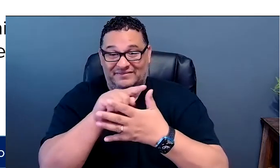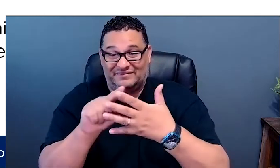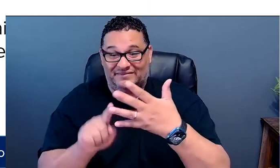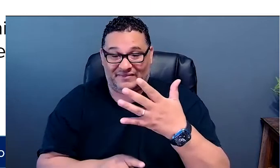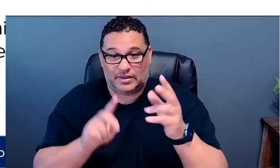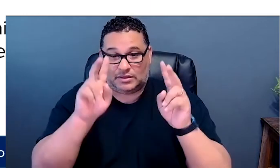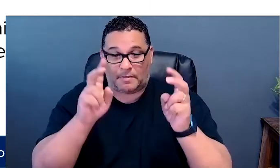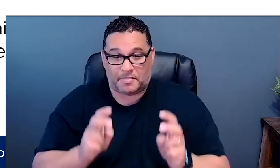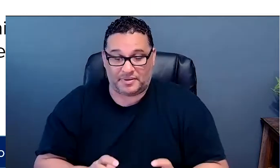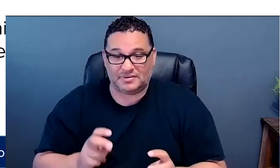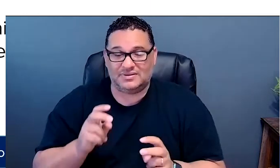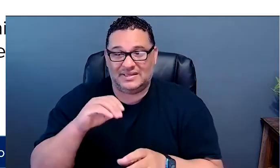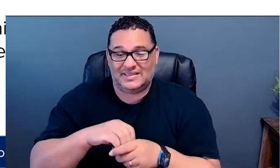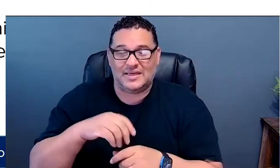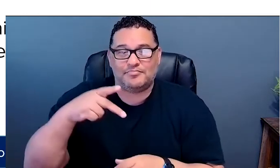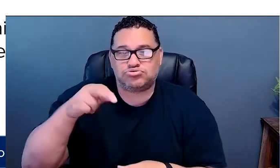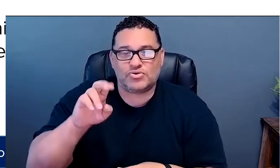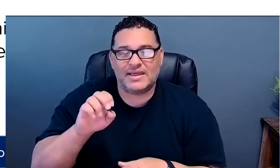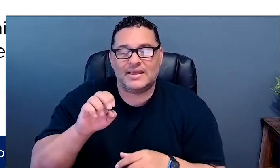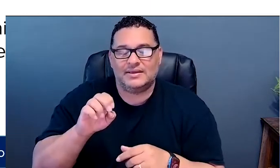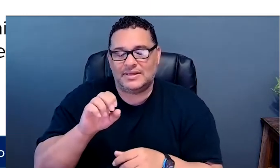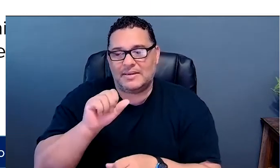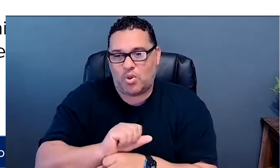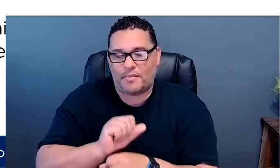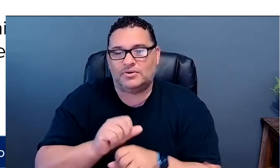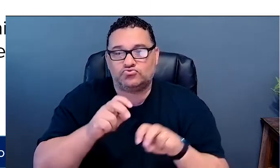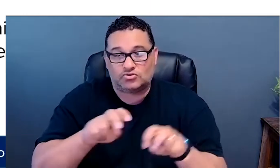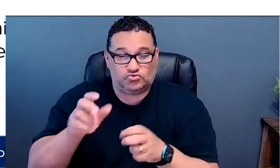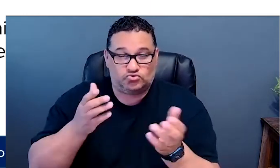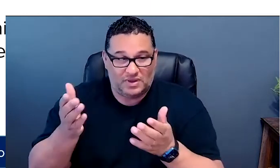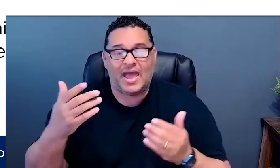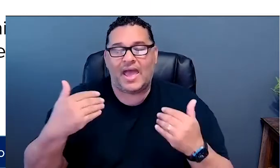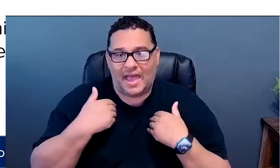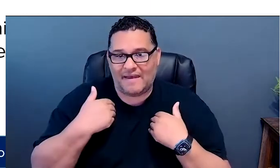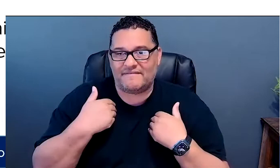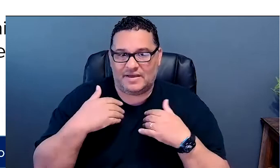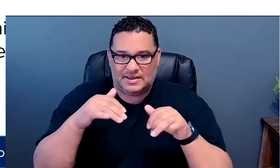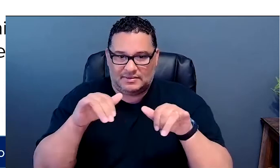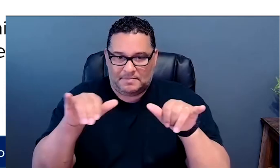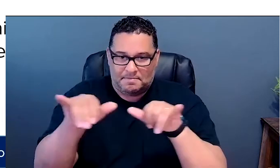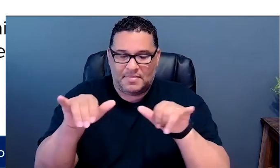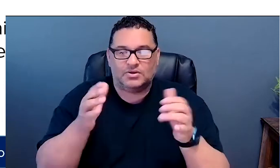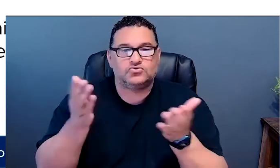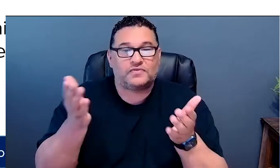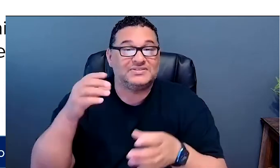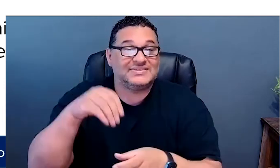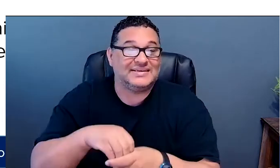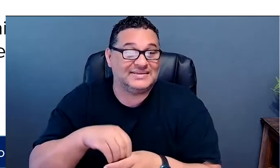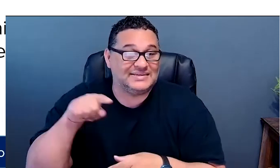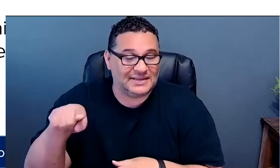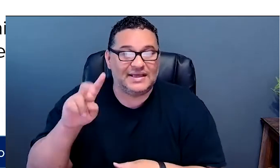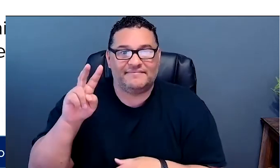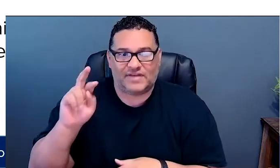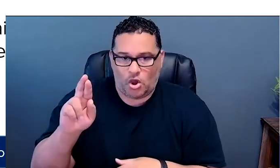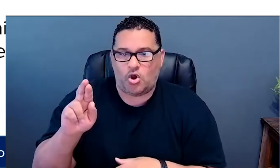transition services have mirror services in VR that